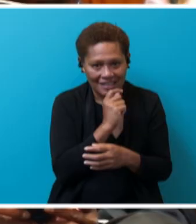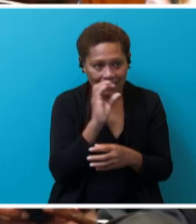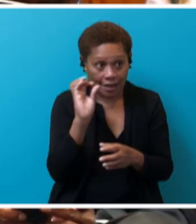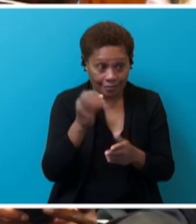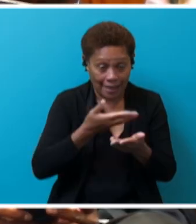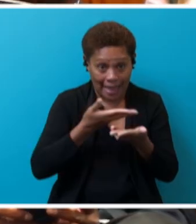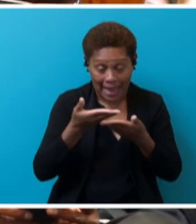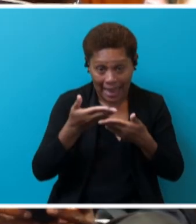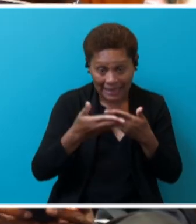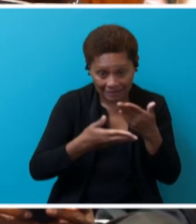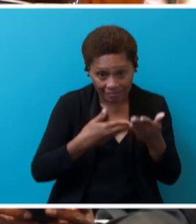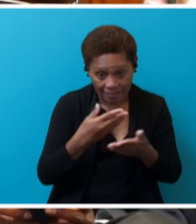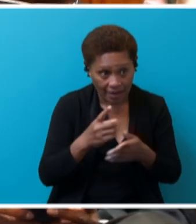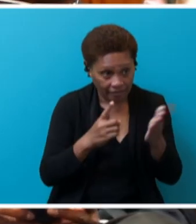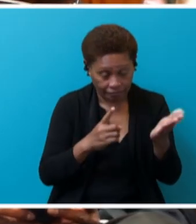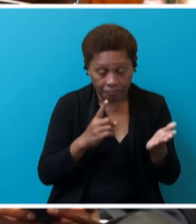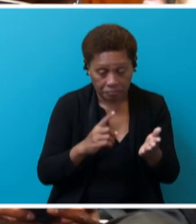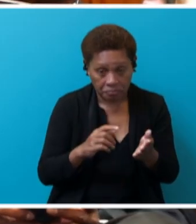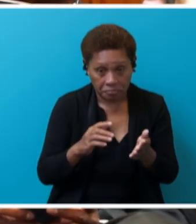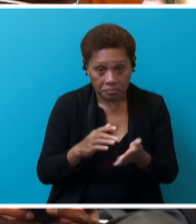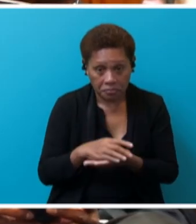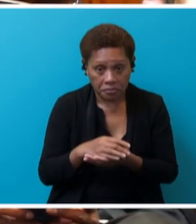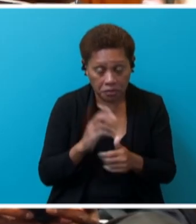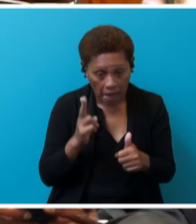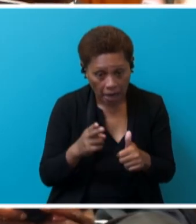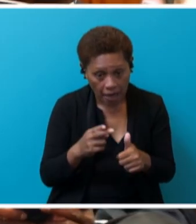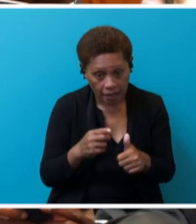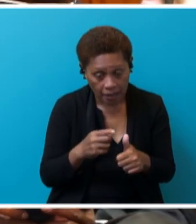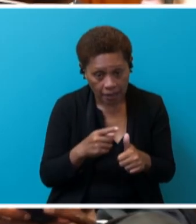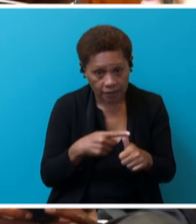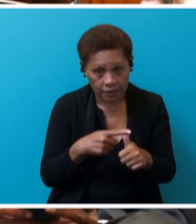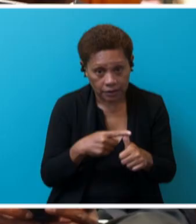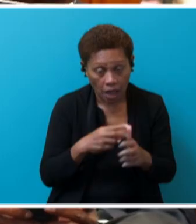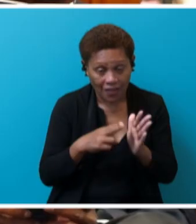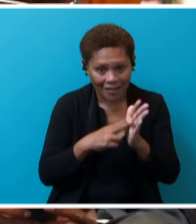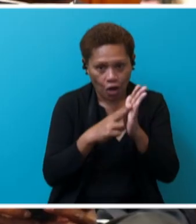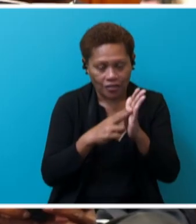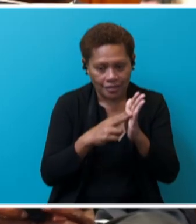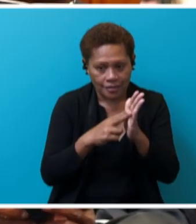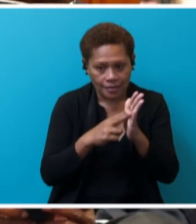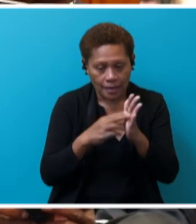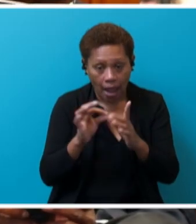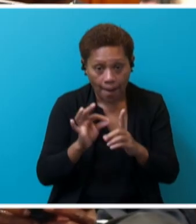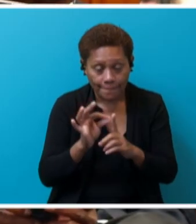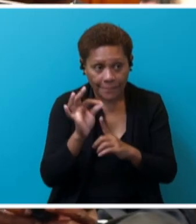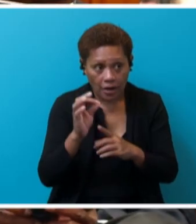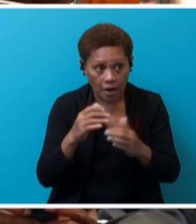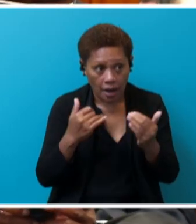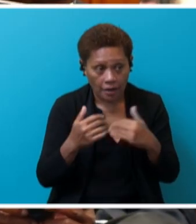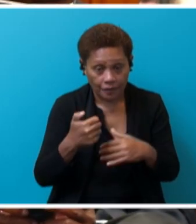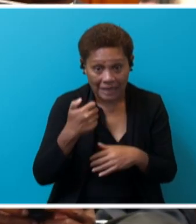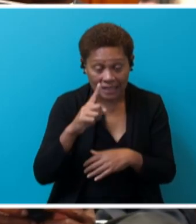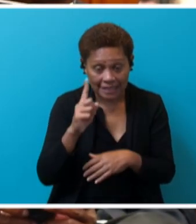to the questions. These projects in the north will directly improve the lives of approximately